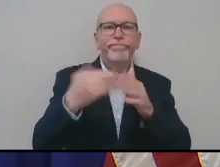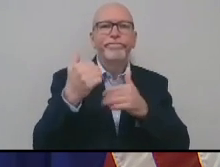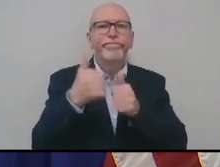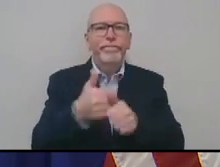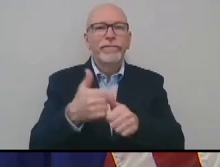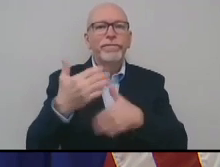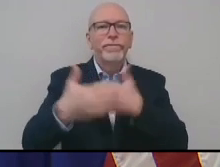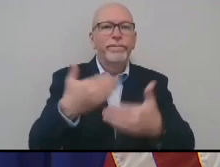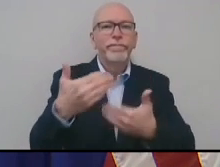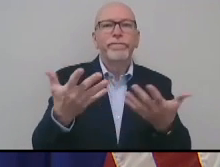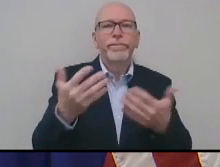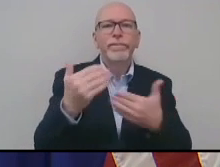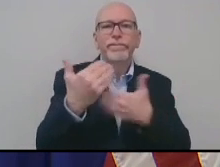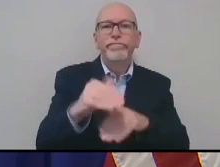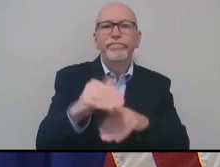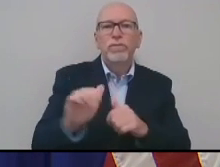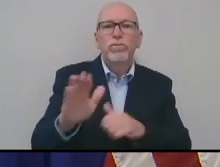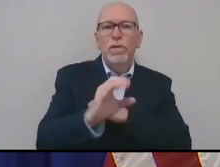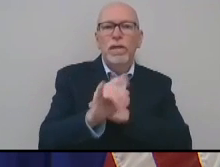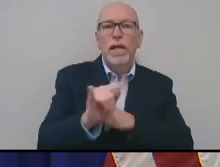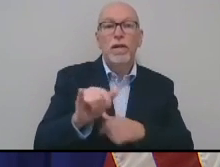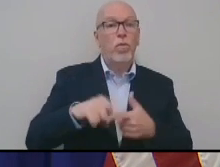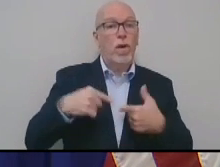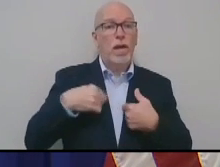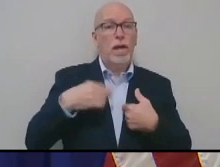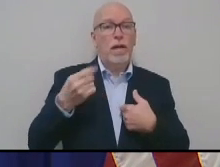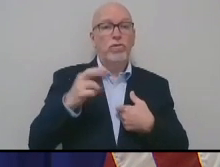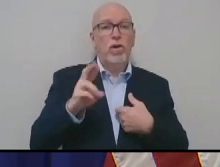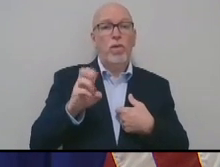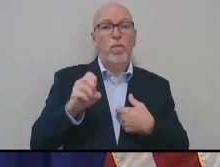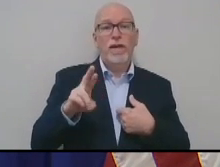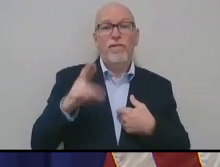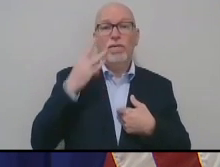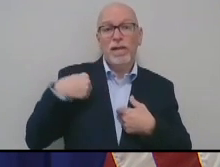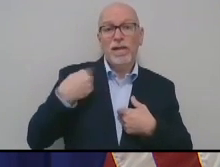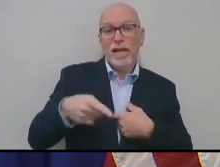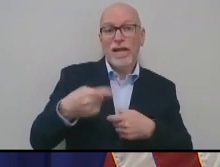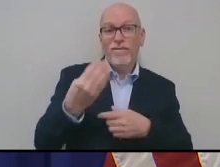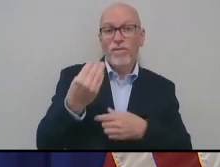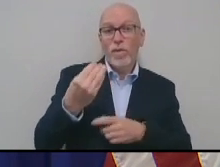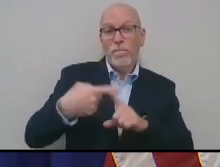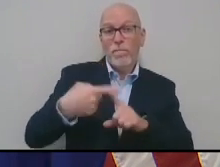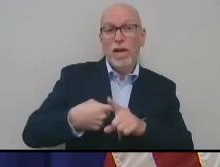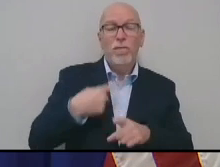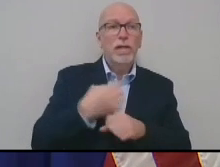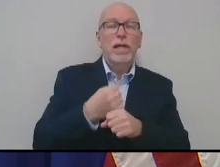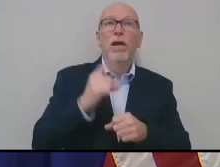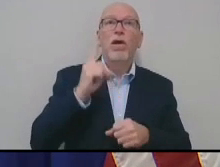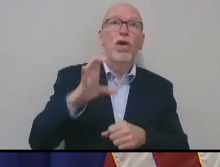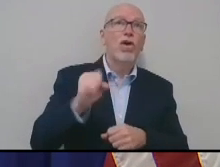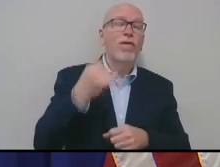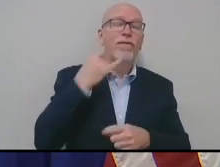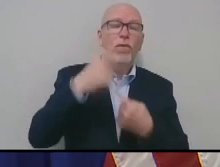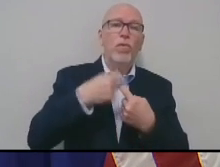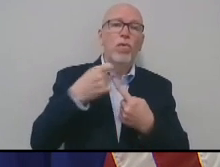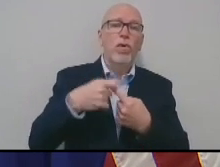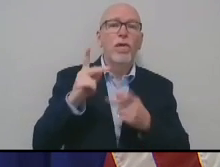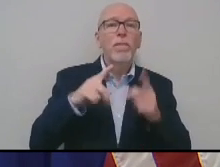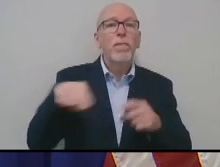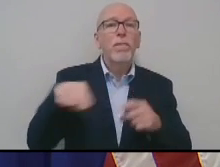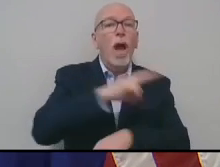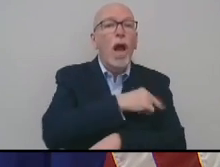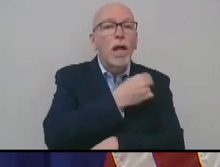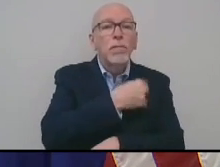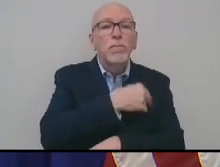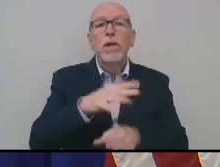Dr. Weaver and I experienced over this past 14 months was hundreds of phone calls with individuals where the hospitals, the local public